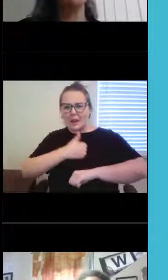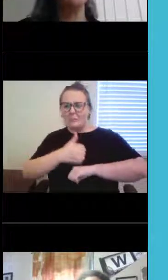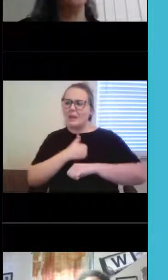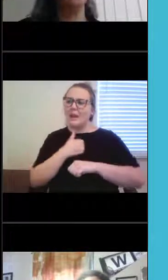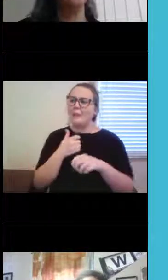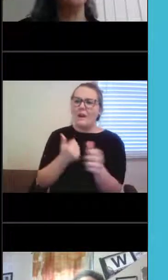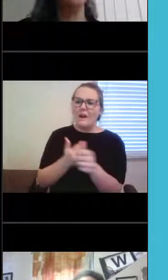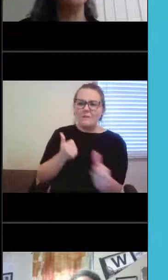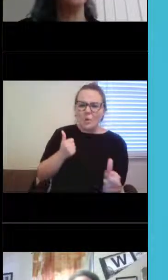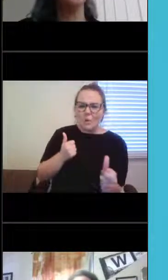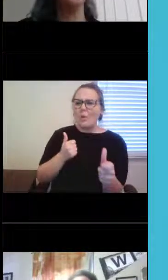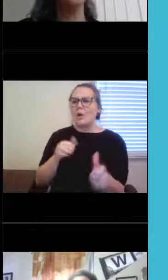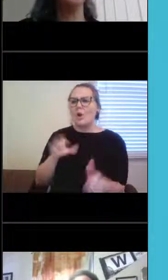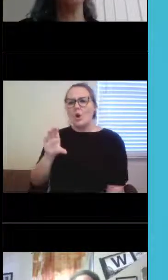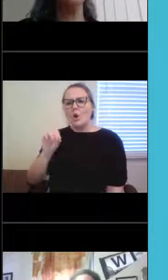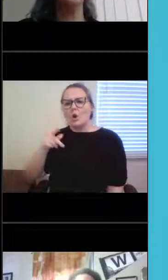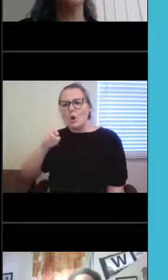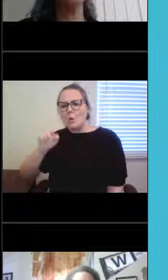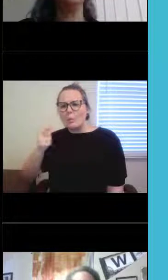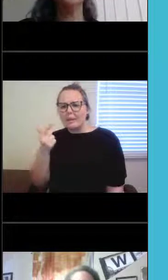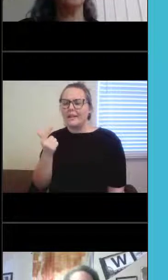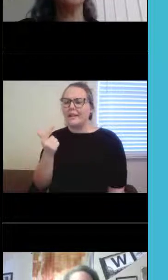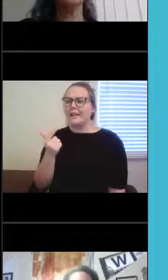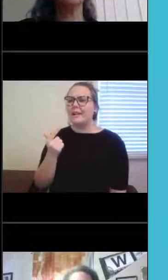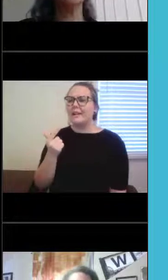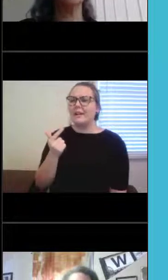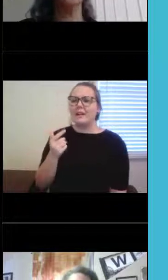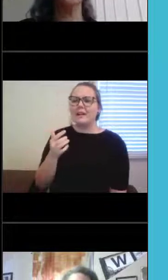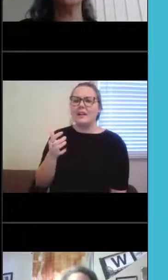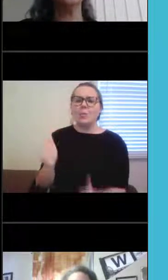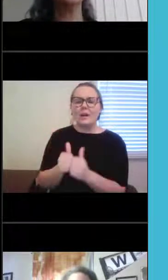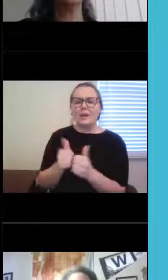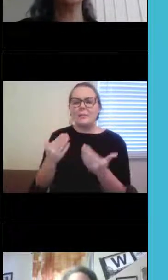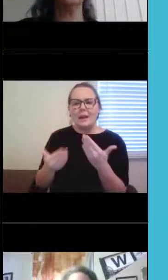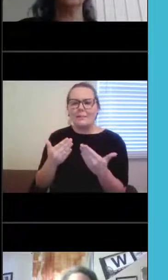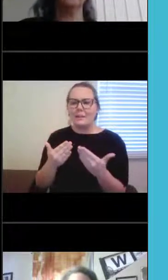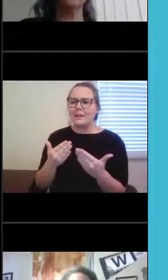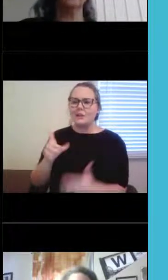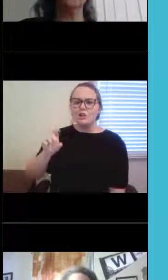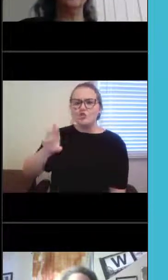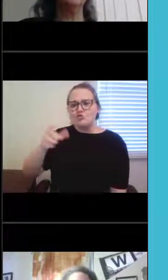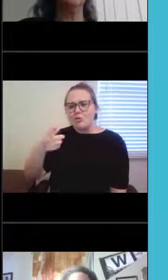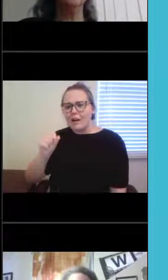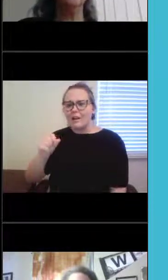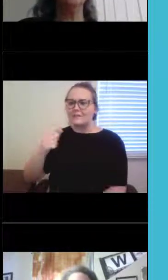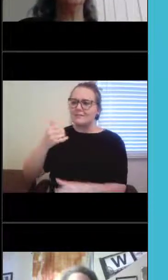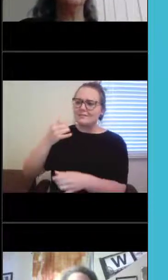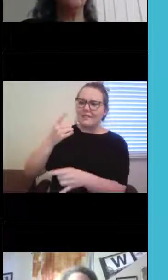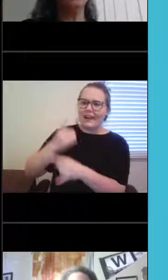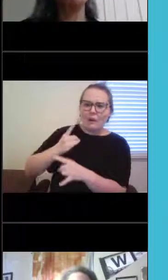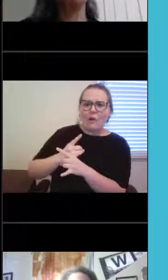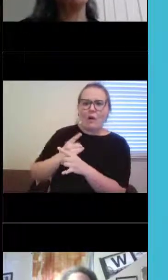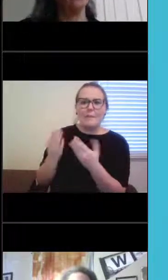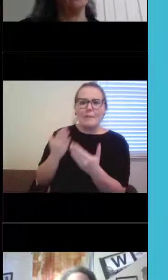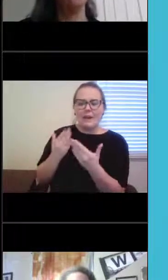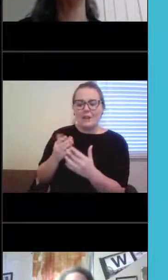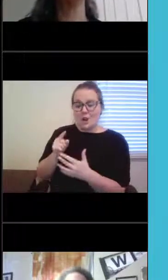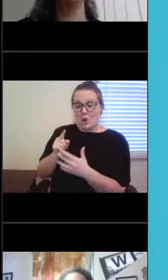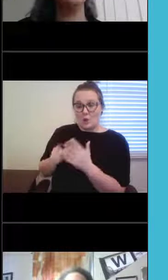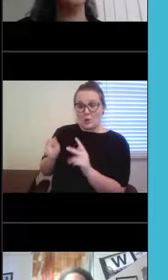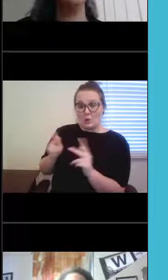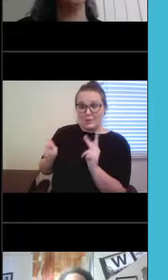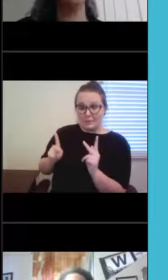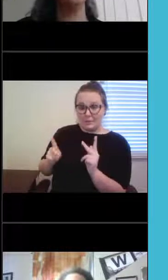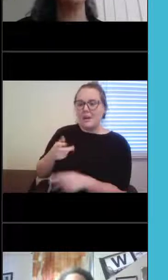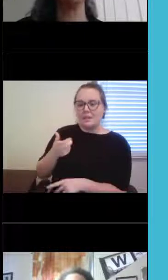avoidance forms of coping, either blocking it out, using substances to cope, other kinds of avoidant coping, they all also